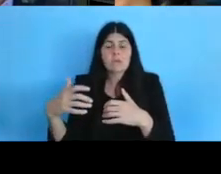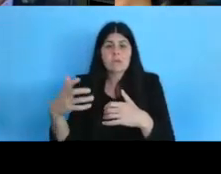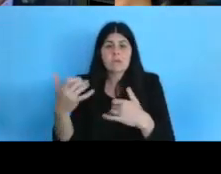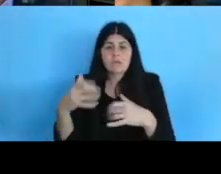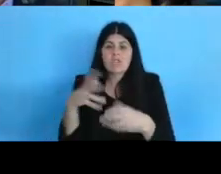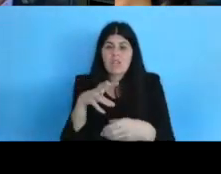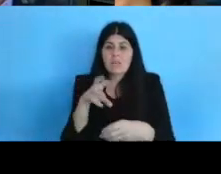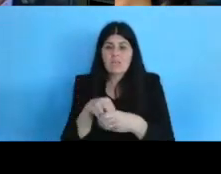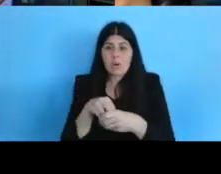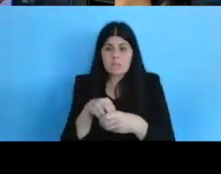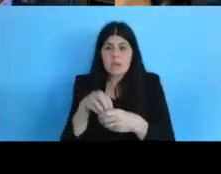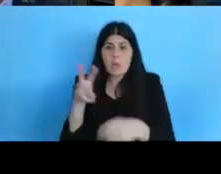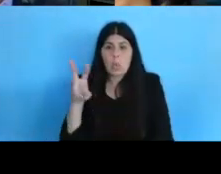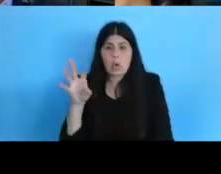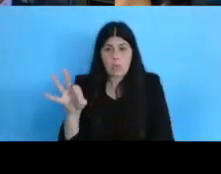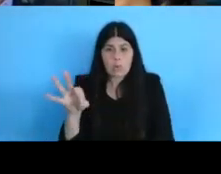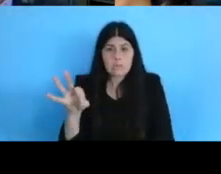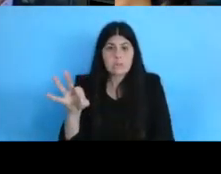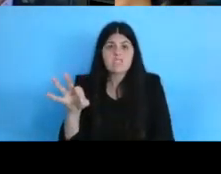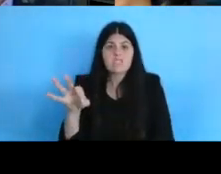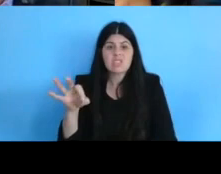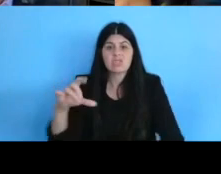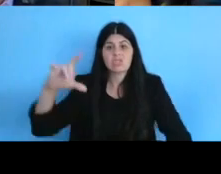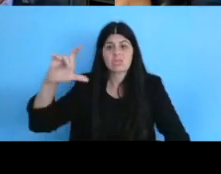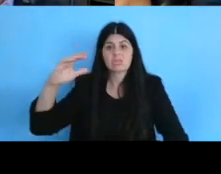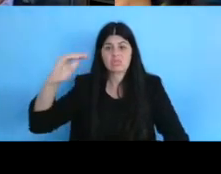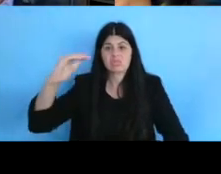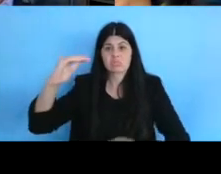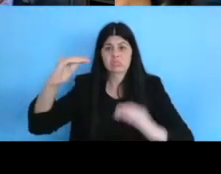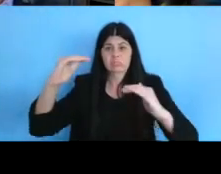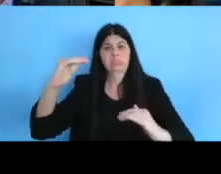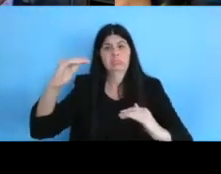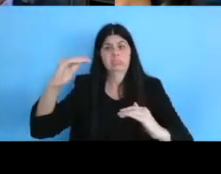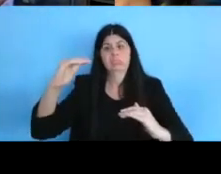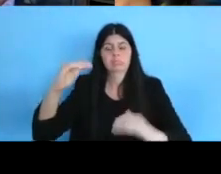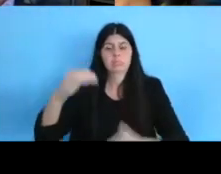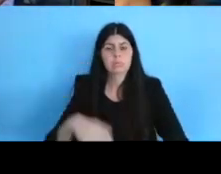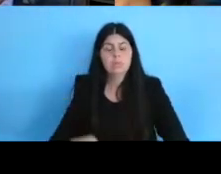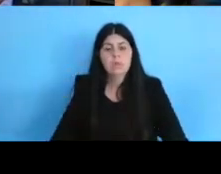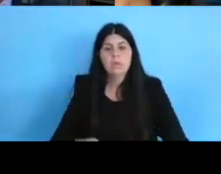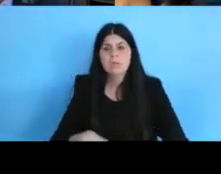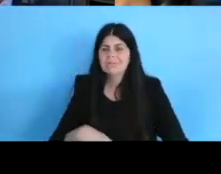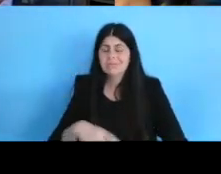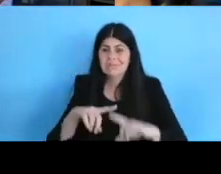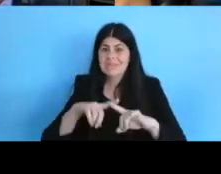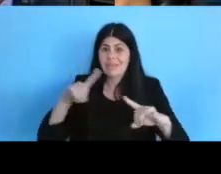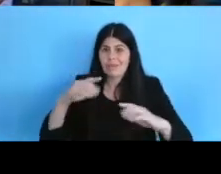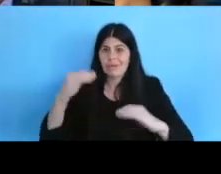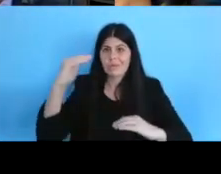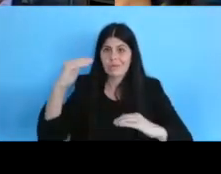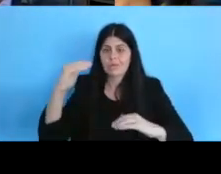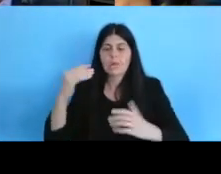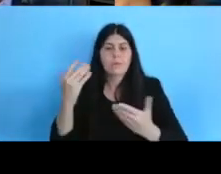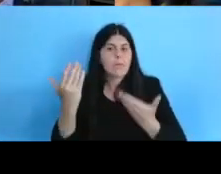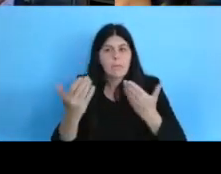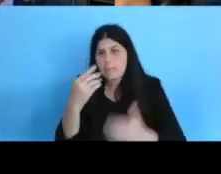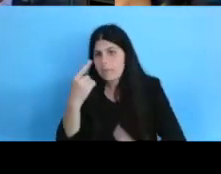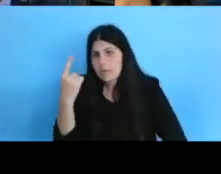workforce. And that can come from a number of reasons. Part of it may be they are still recovering,